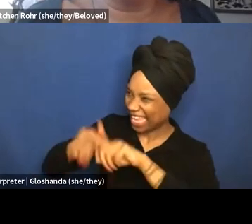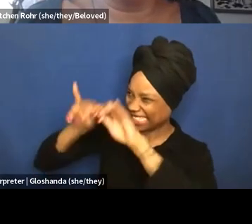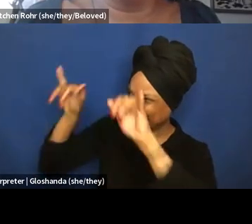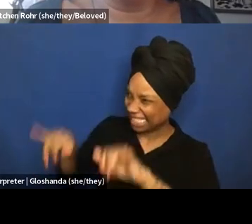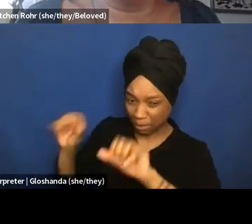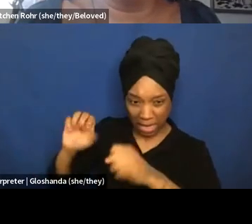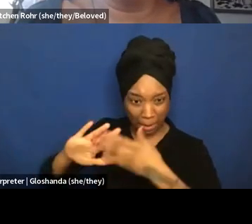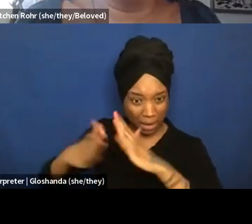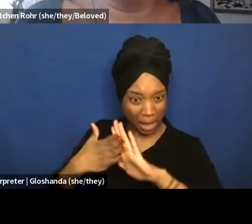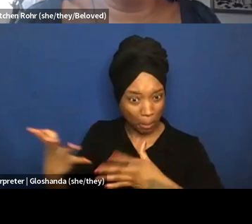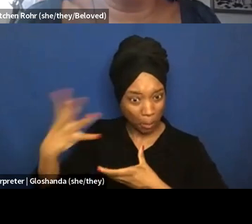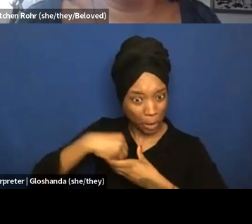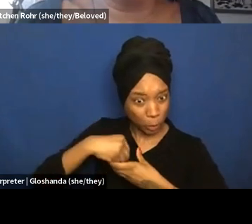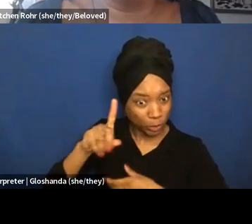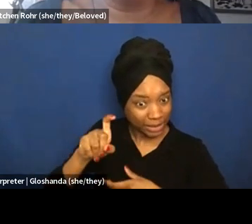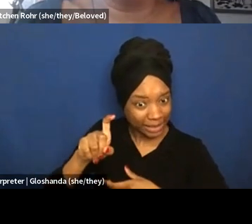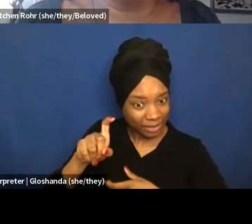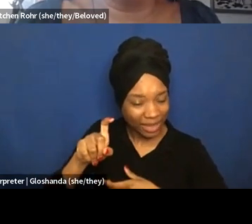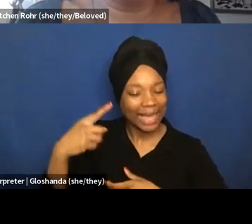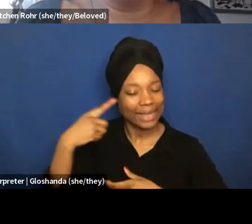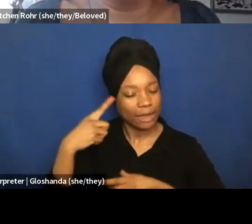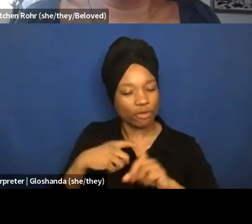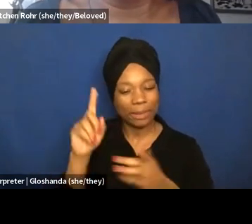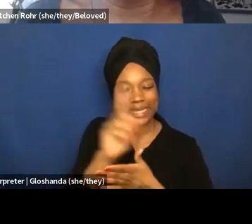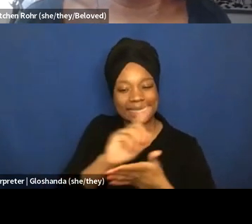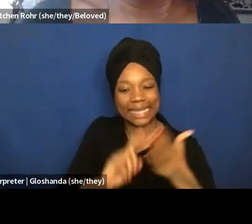design justice perspective, it makes me wonder,